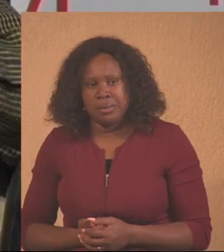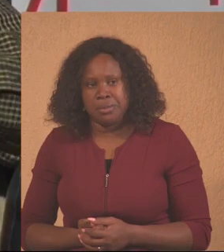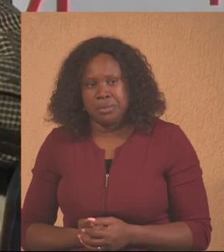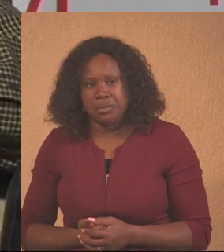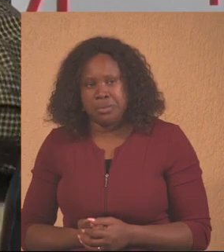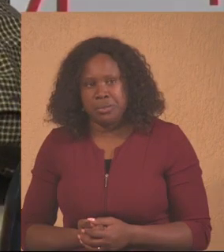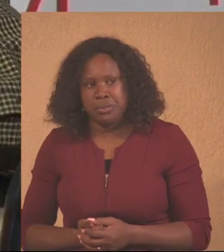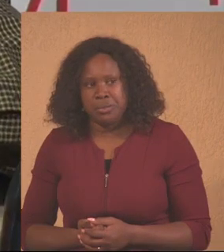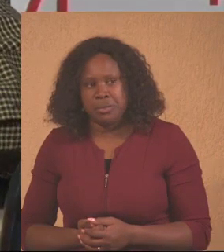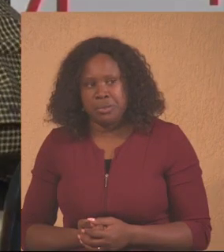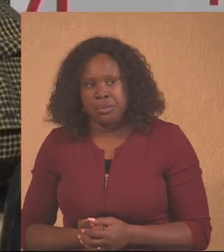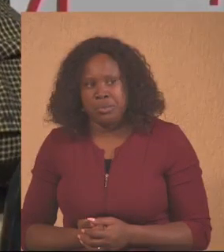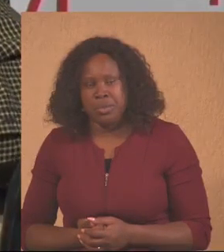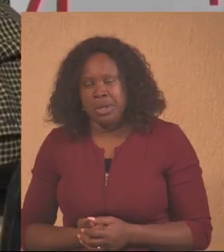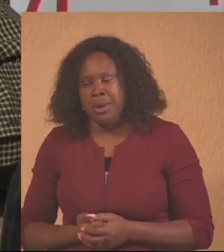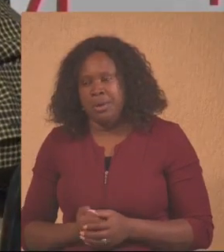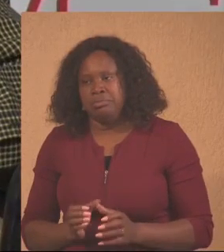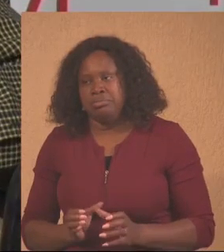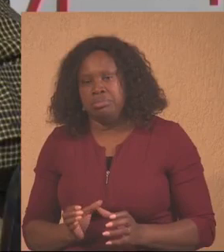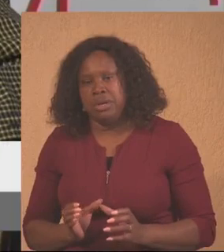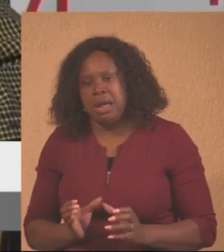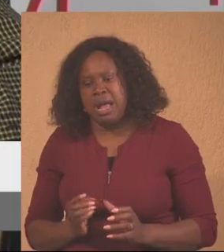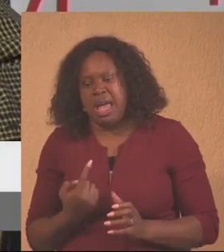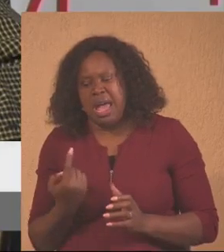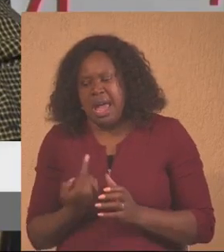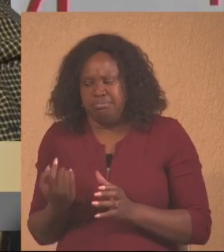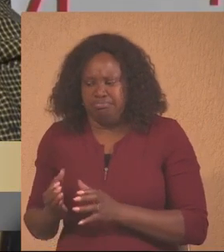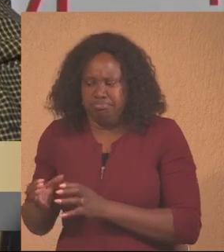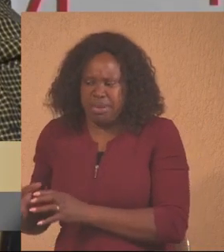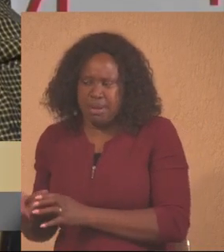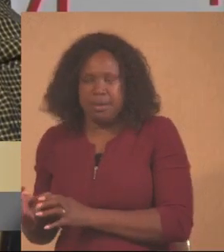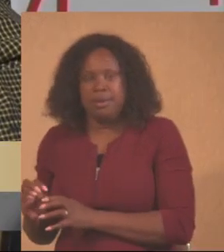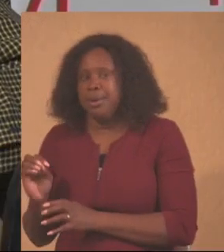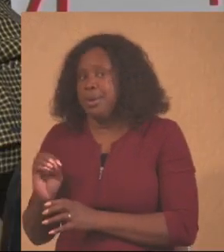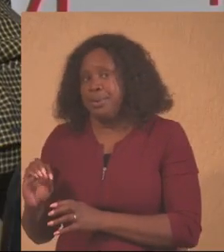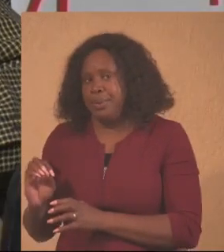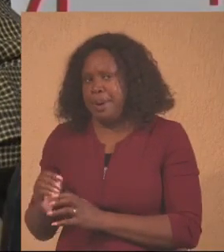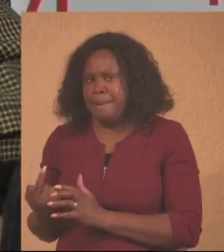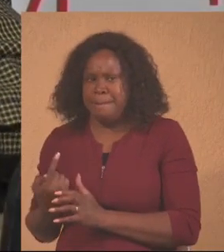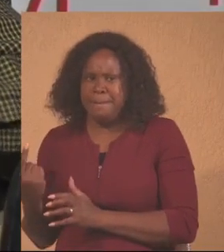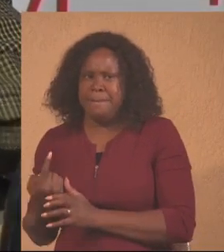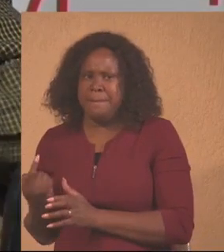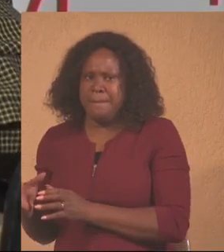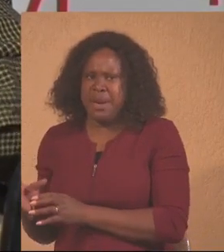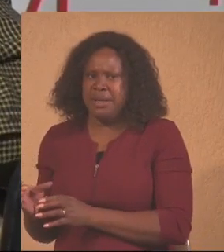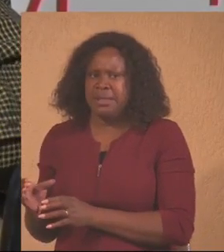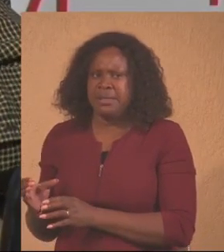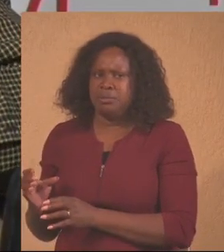isolated any case. Per se, if we would have isolated a case in one region,